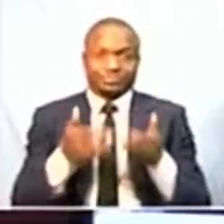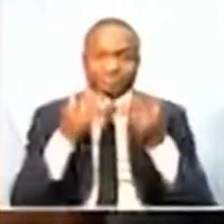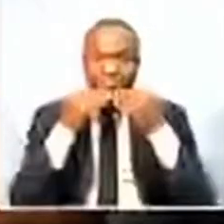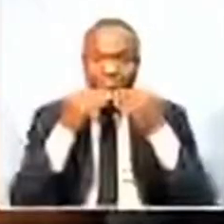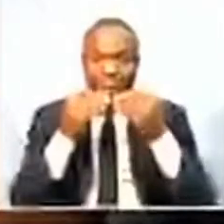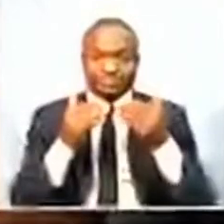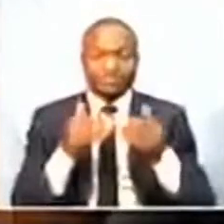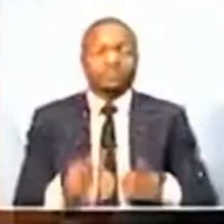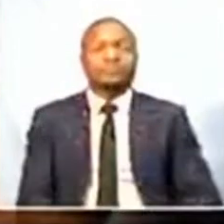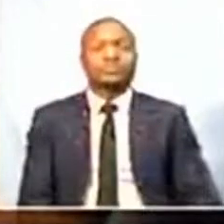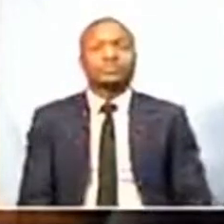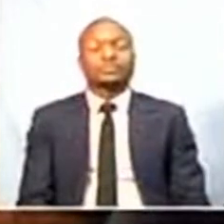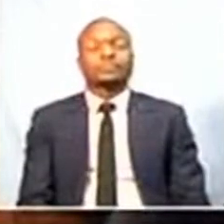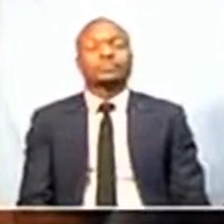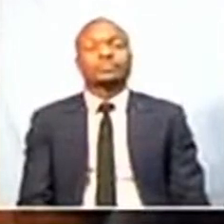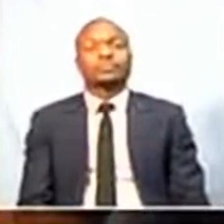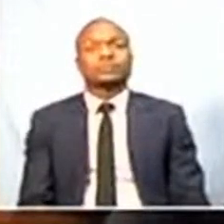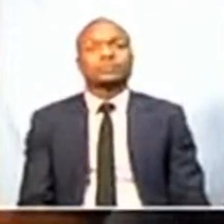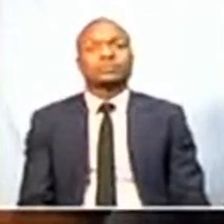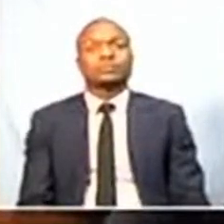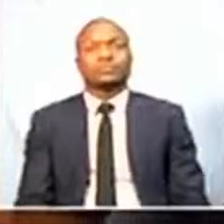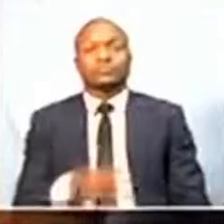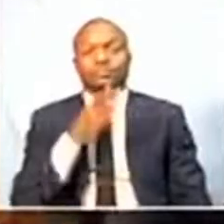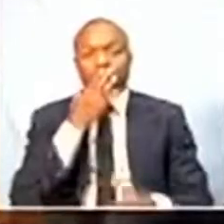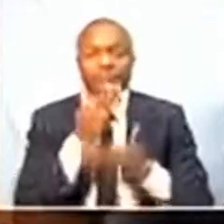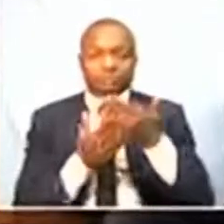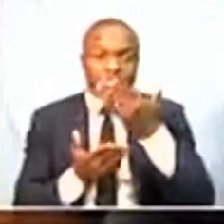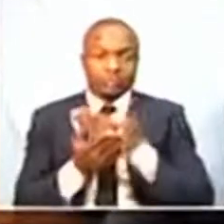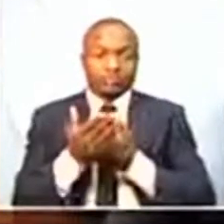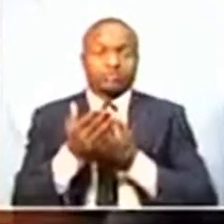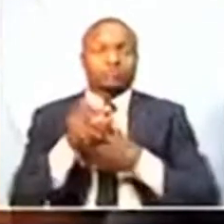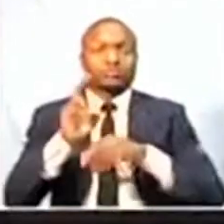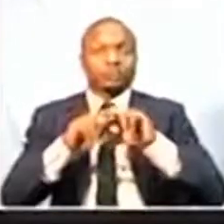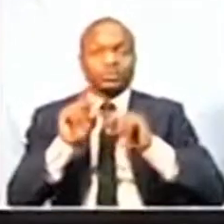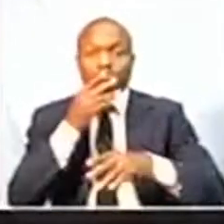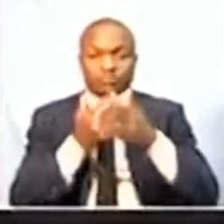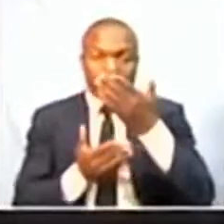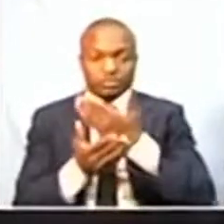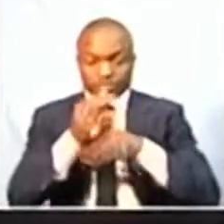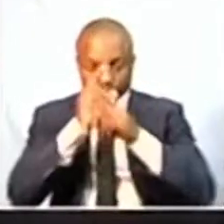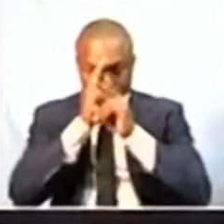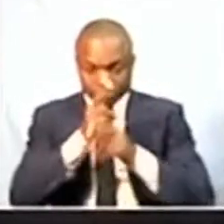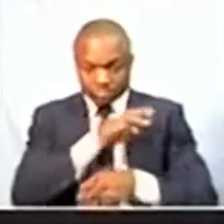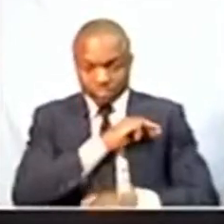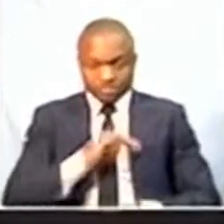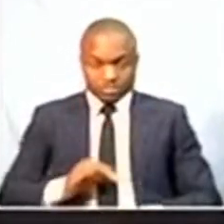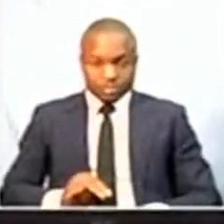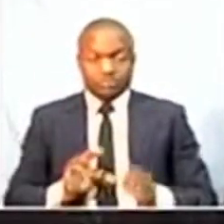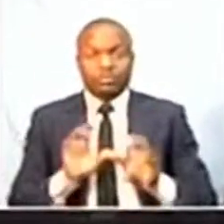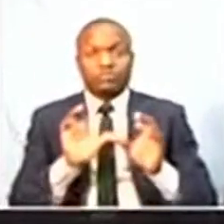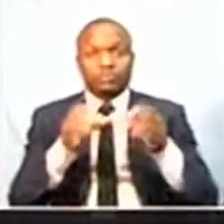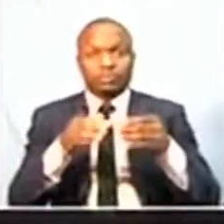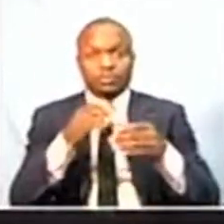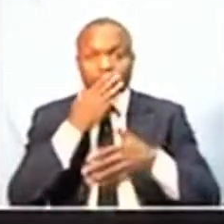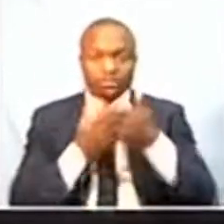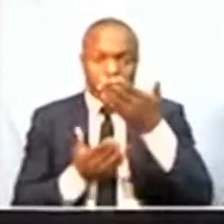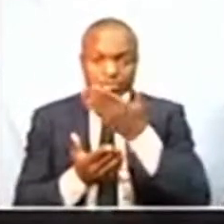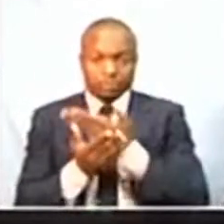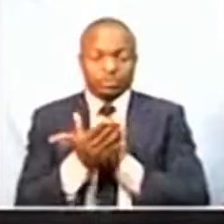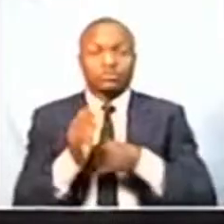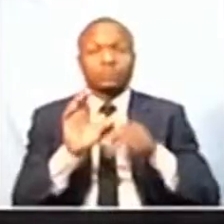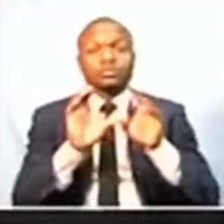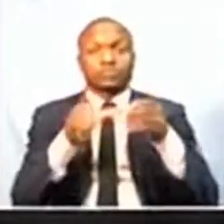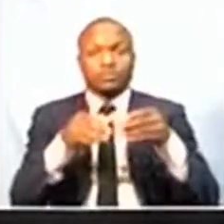you. Okay. Good morning, Chair. Good morning, honorable members of the committee. Good morning, SIWANG'ANDU Town Council. My name